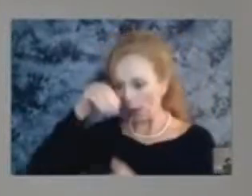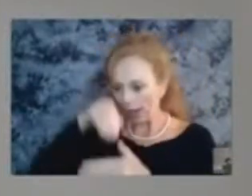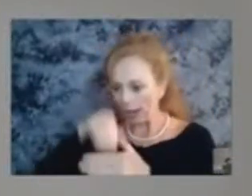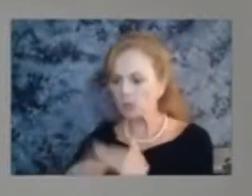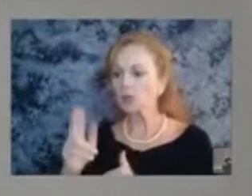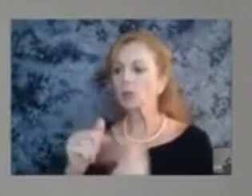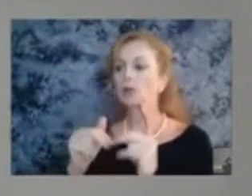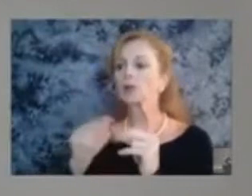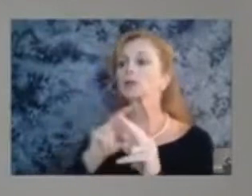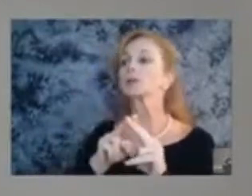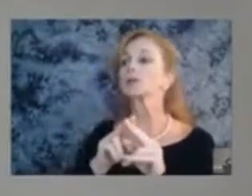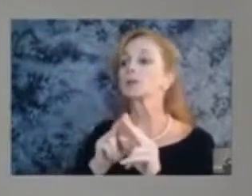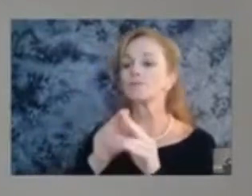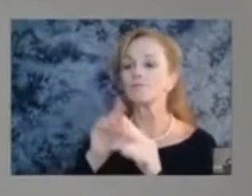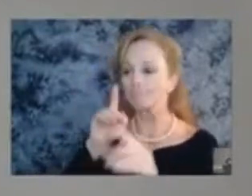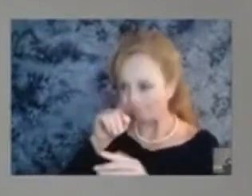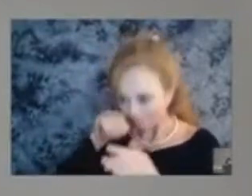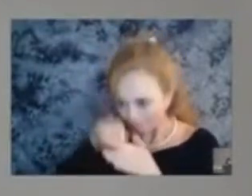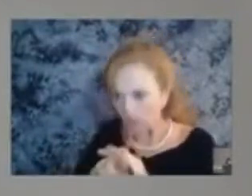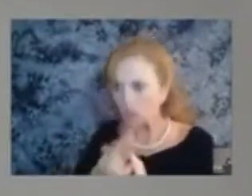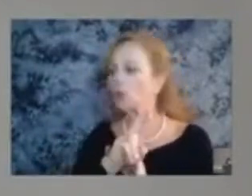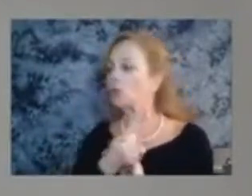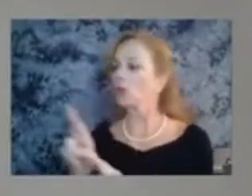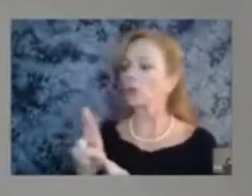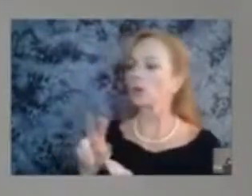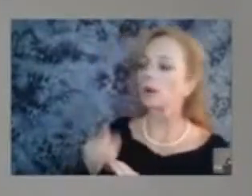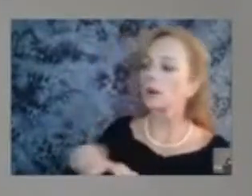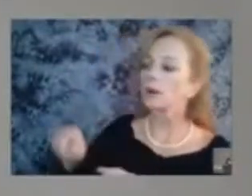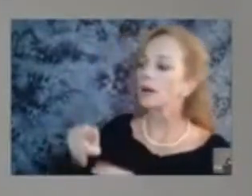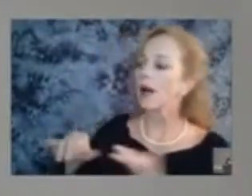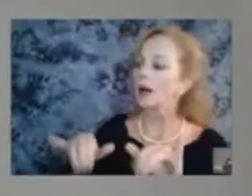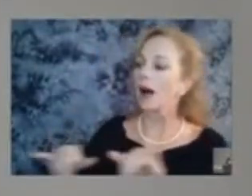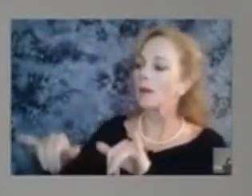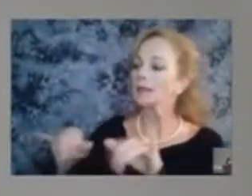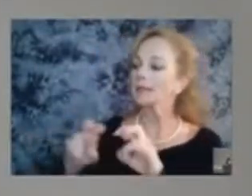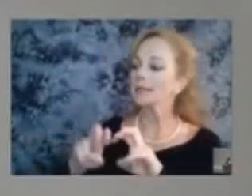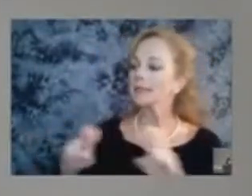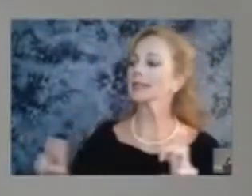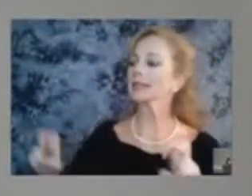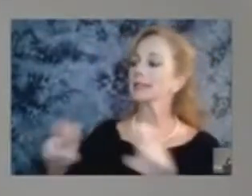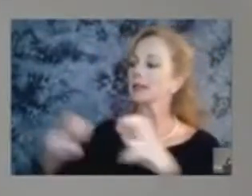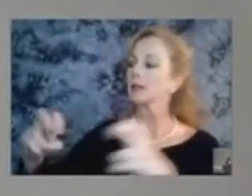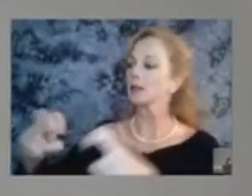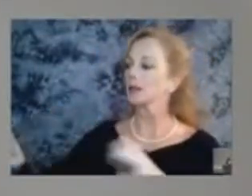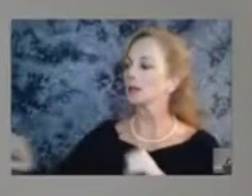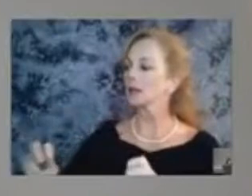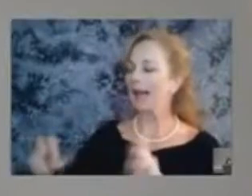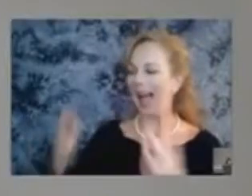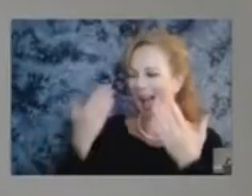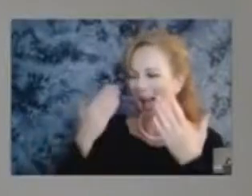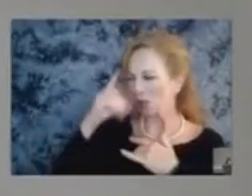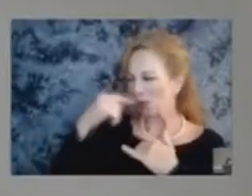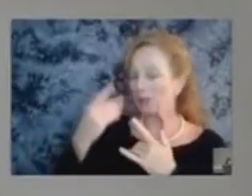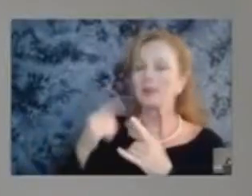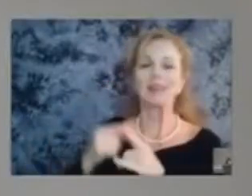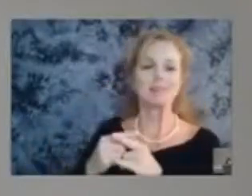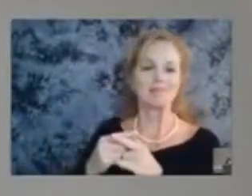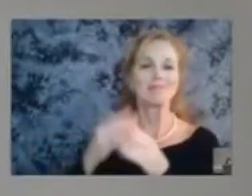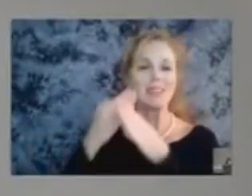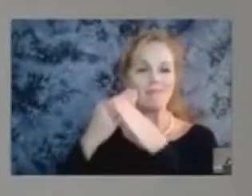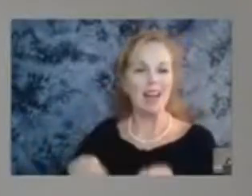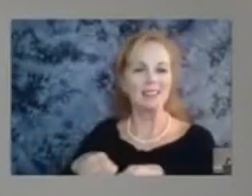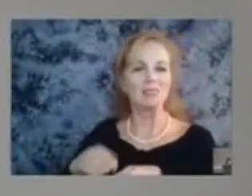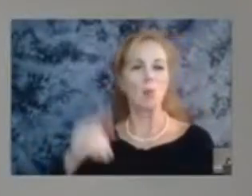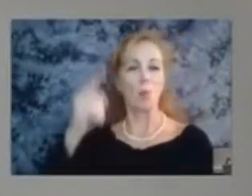open area. I don't know what kind of seating is in that open area, but we would cut it literally in a third. So, because